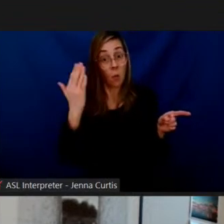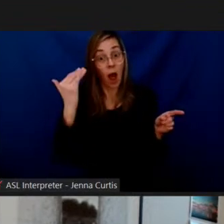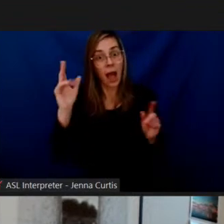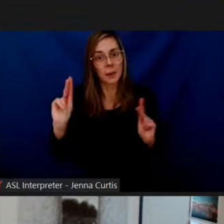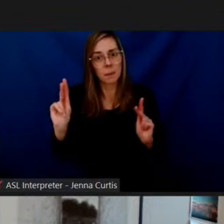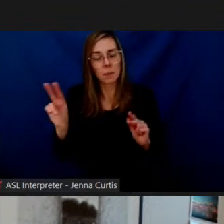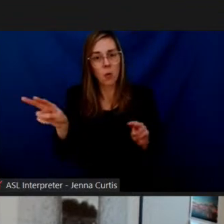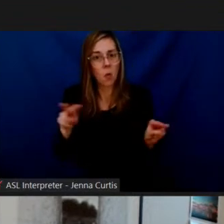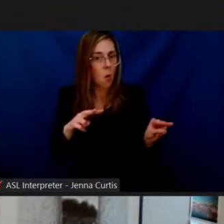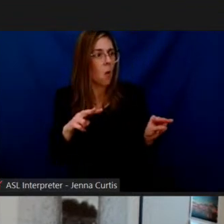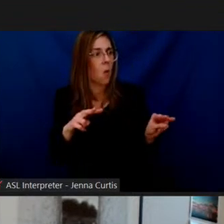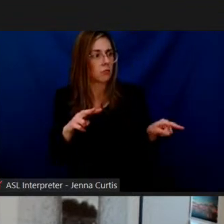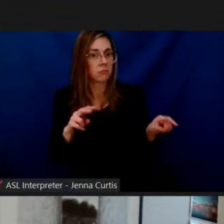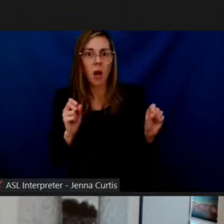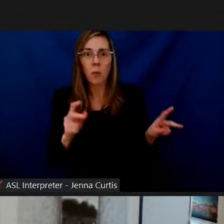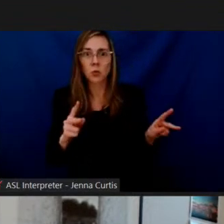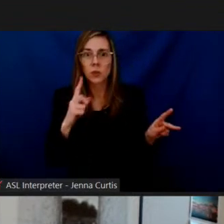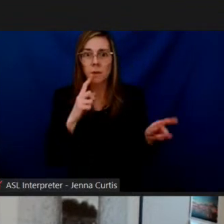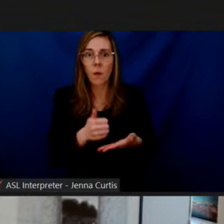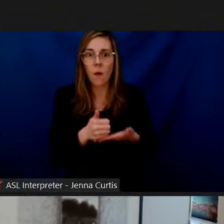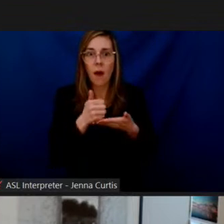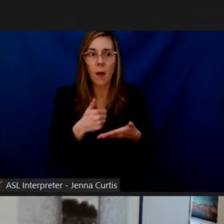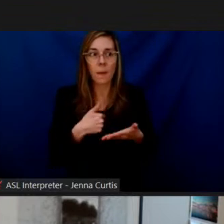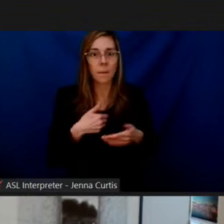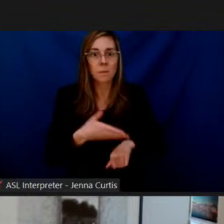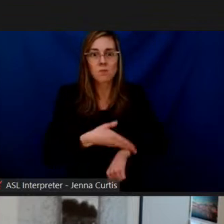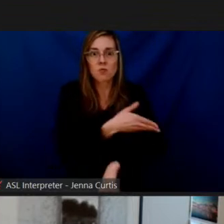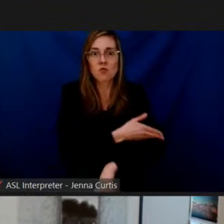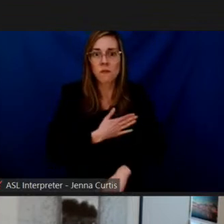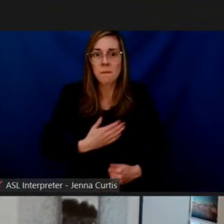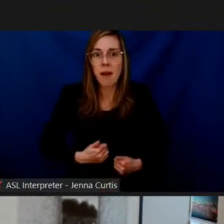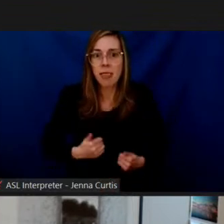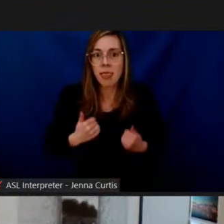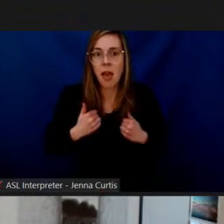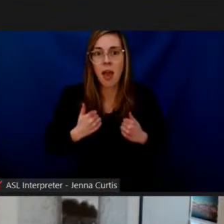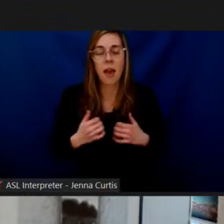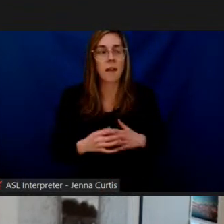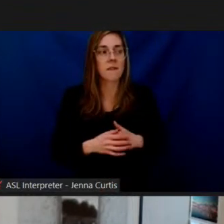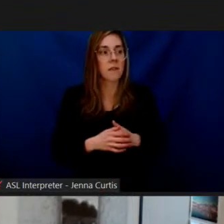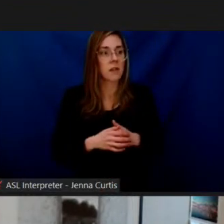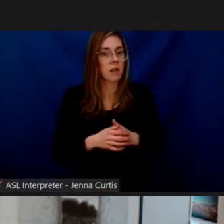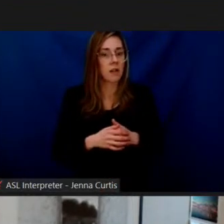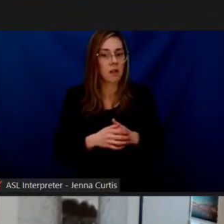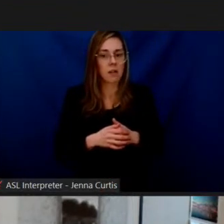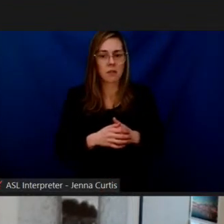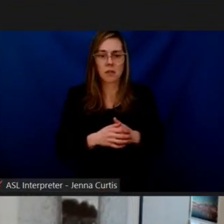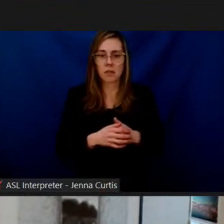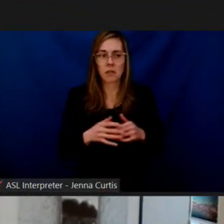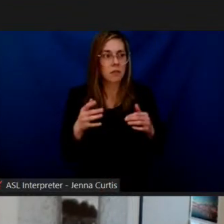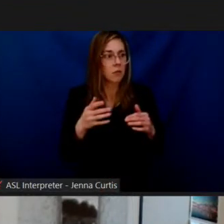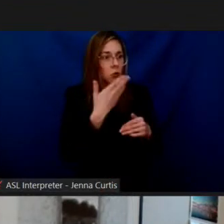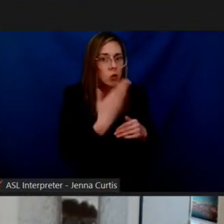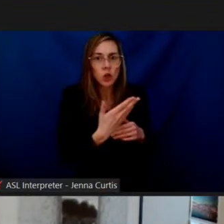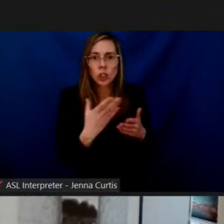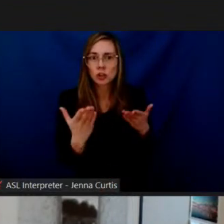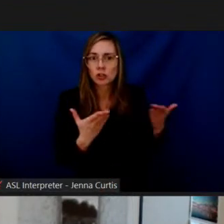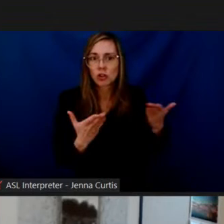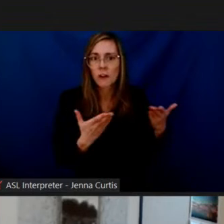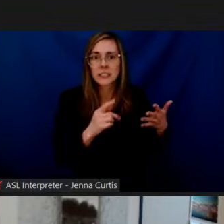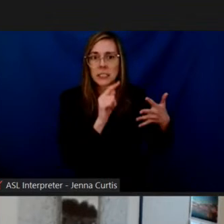things around, to improve their lives, to connect with critical services. I've often said this is really